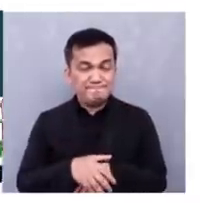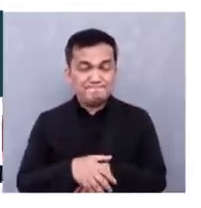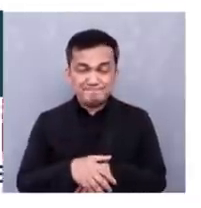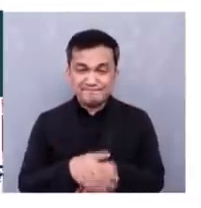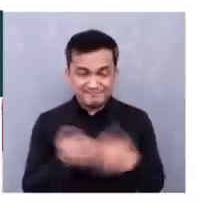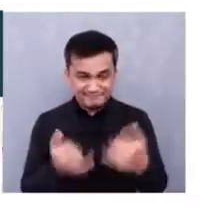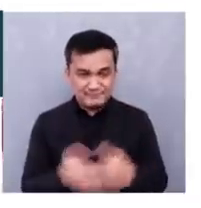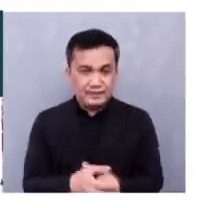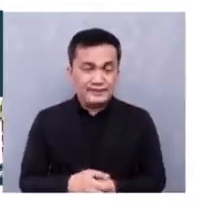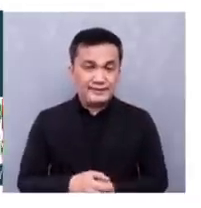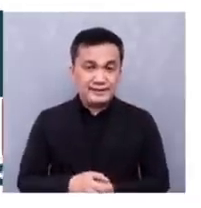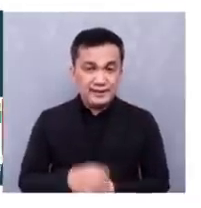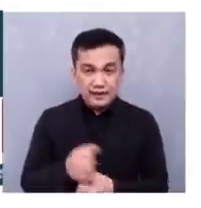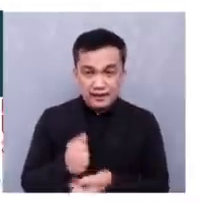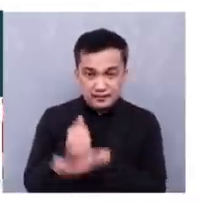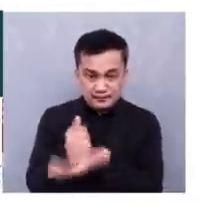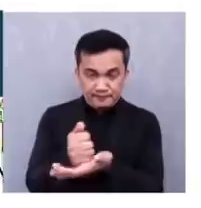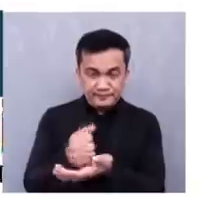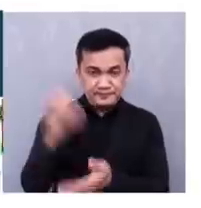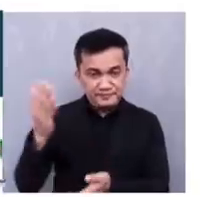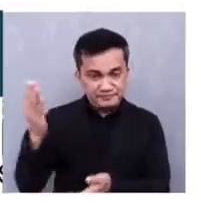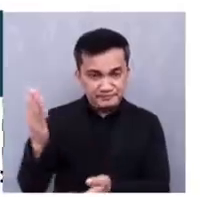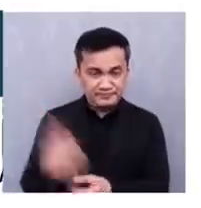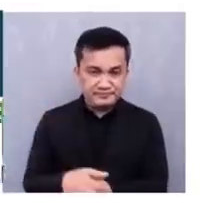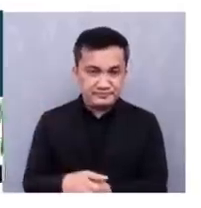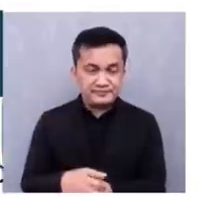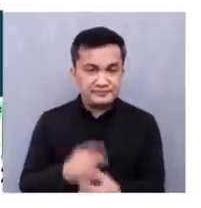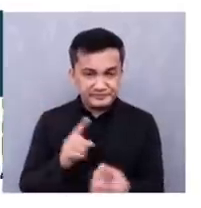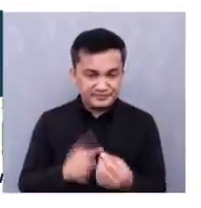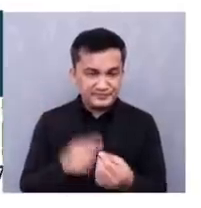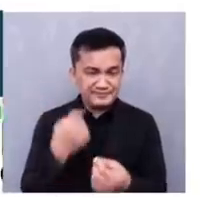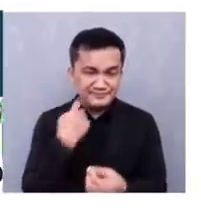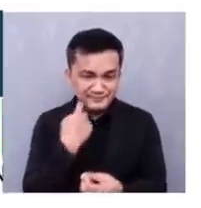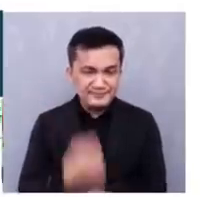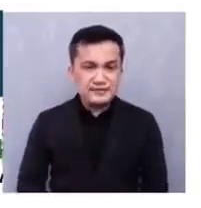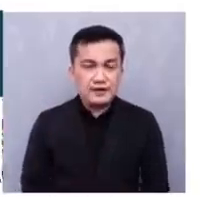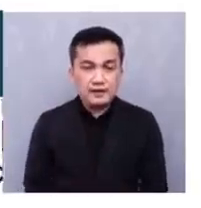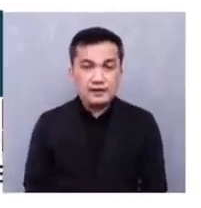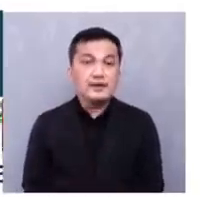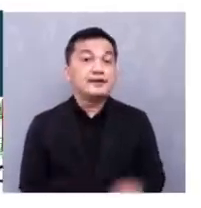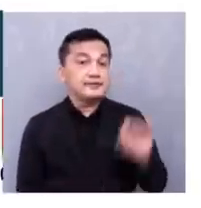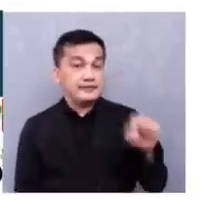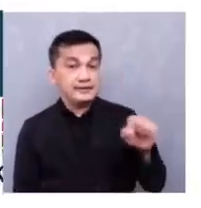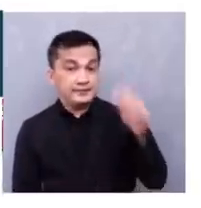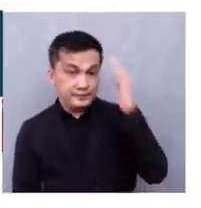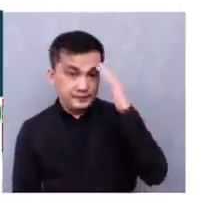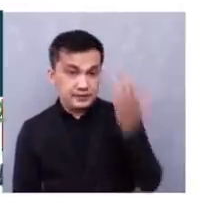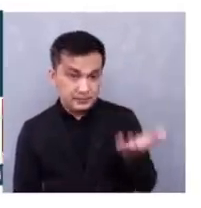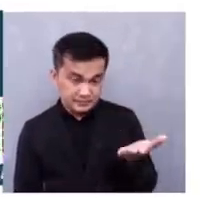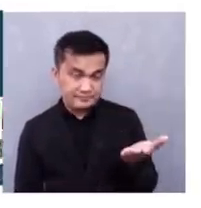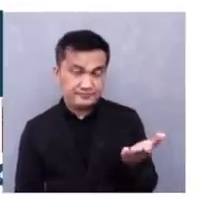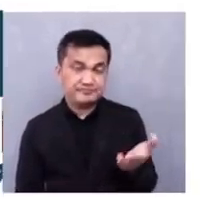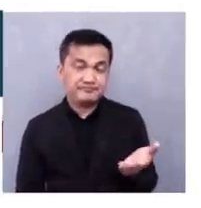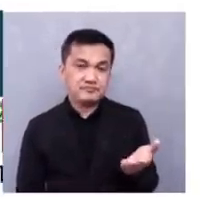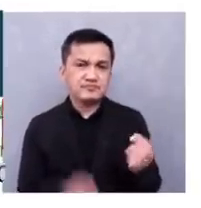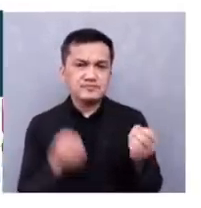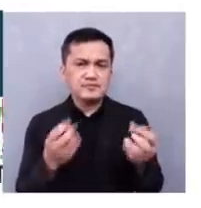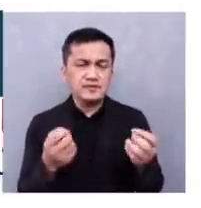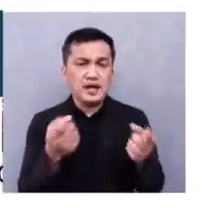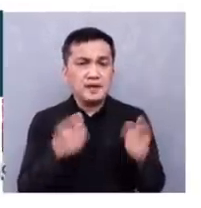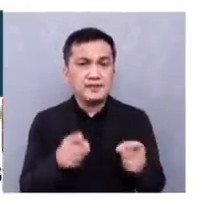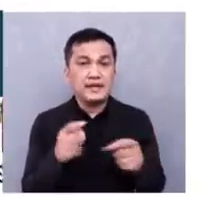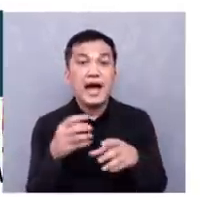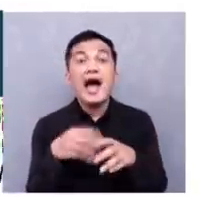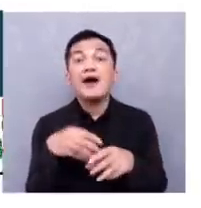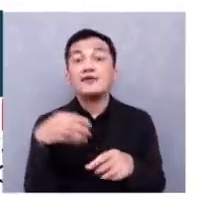and help the Speaker Lord Alan Velasco on this. But we know that there are also a lot of things happening outside